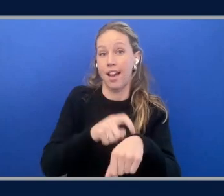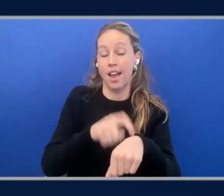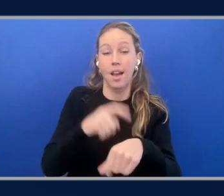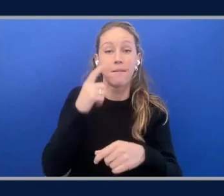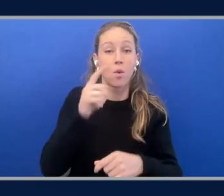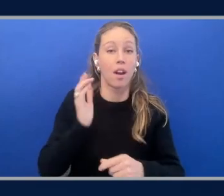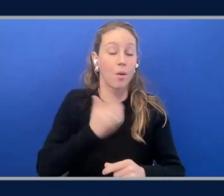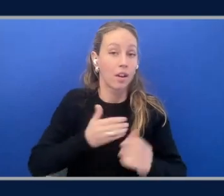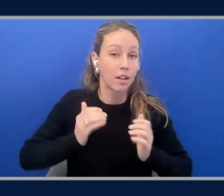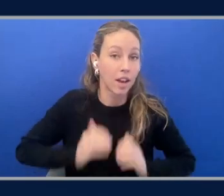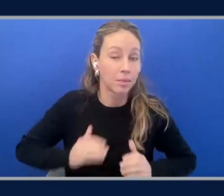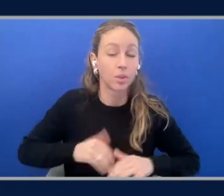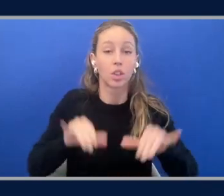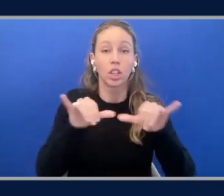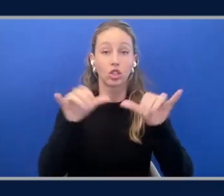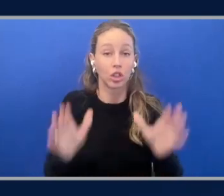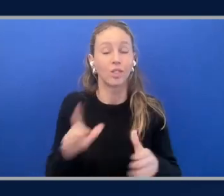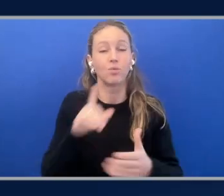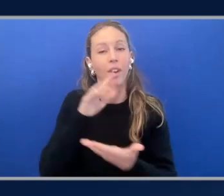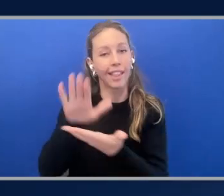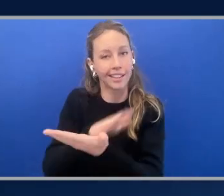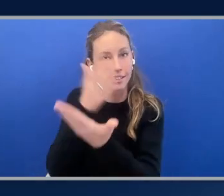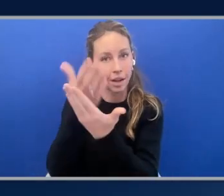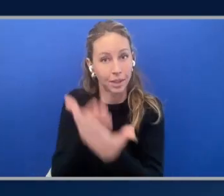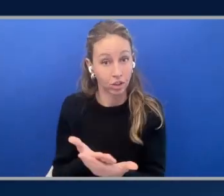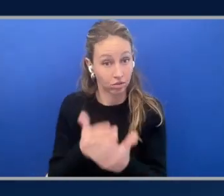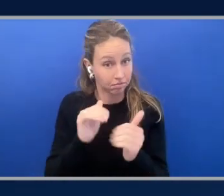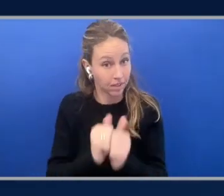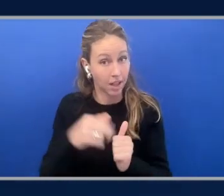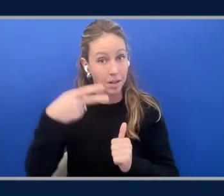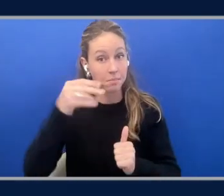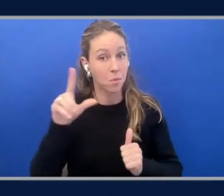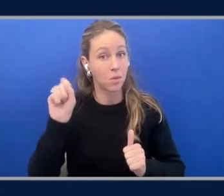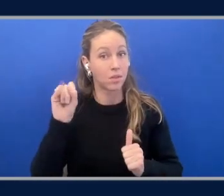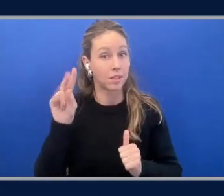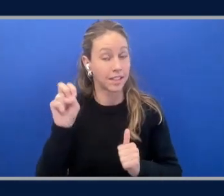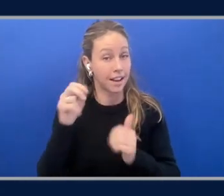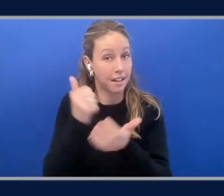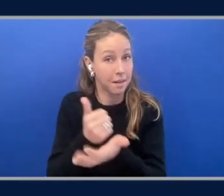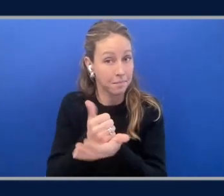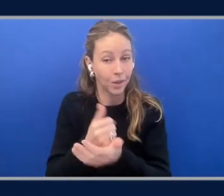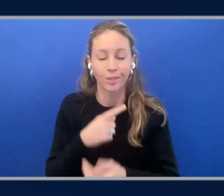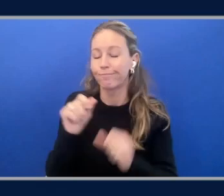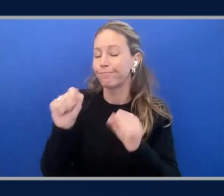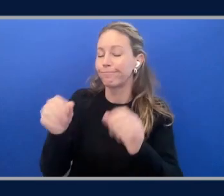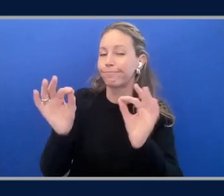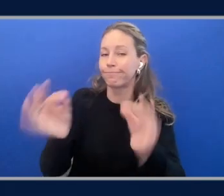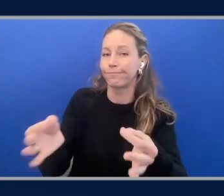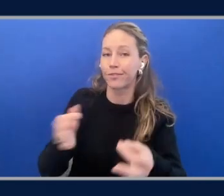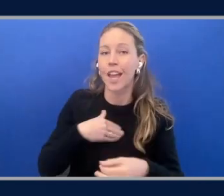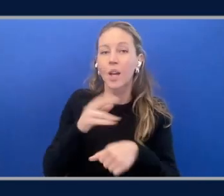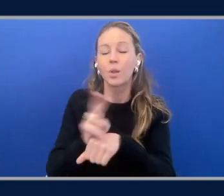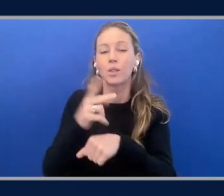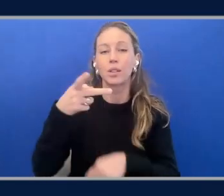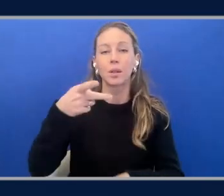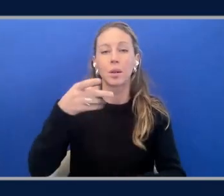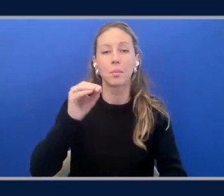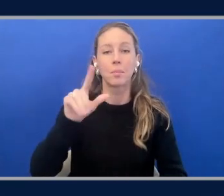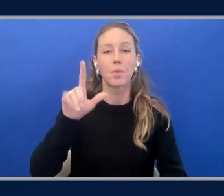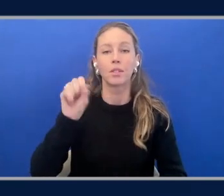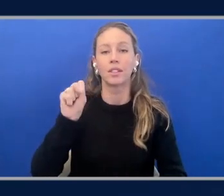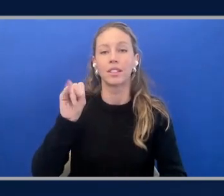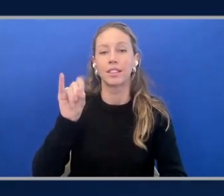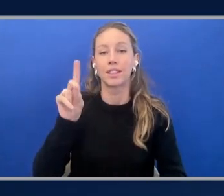documentation. Can Poolside help with that? Absolutely. So I normally use Poolside for a couple of things. One is when